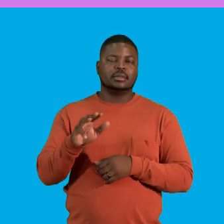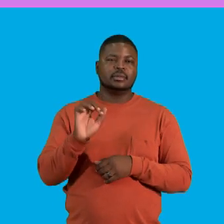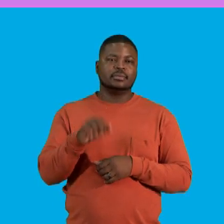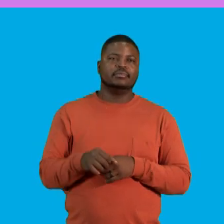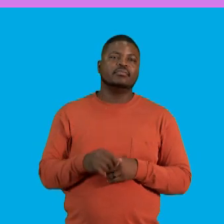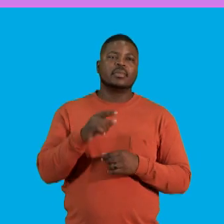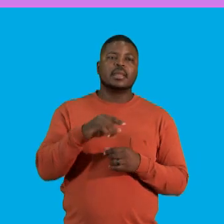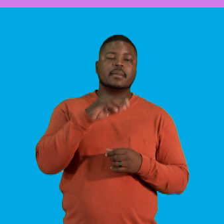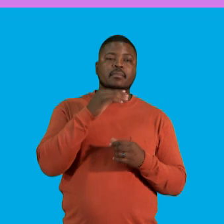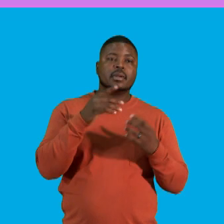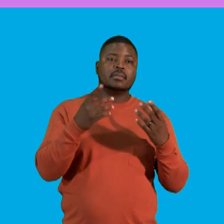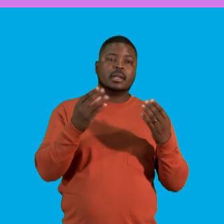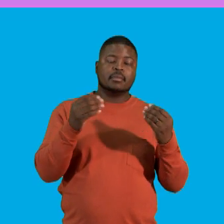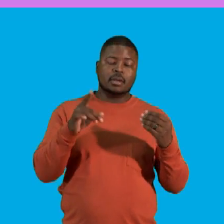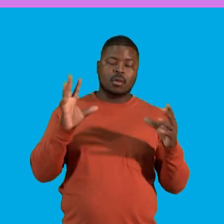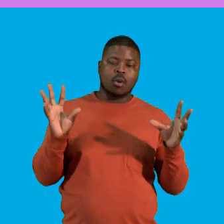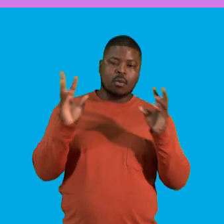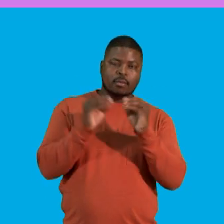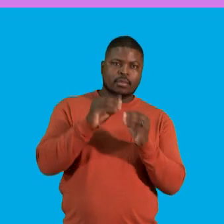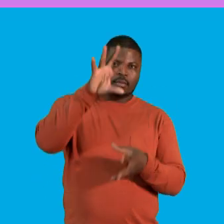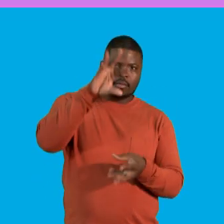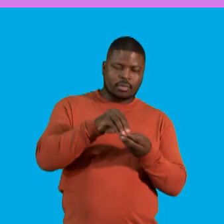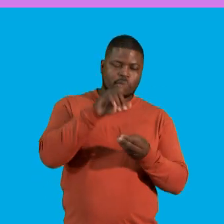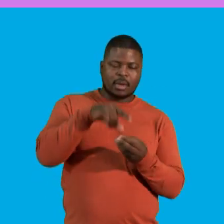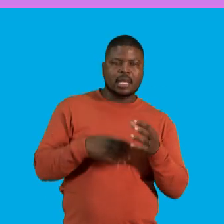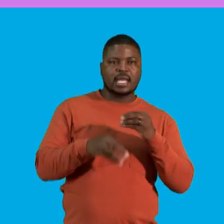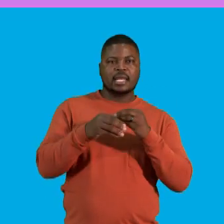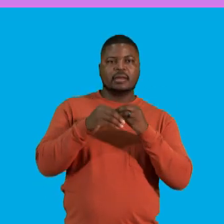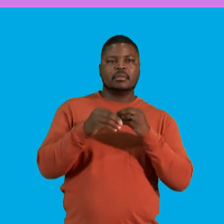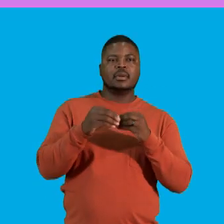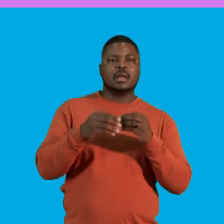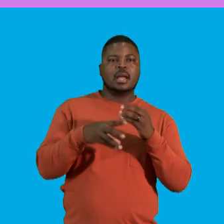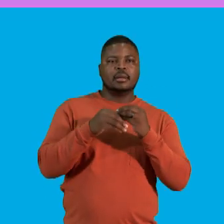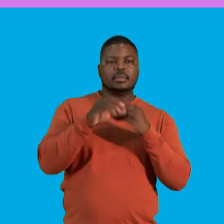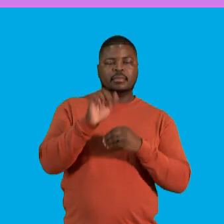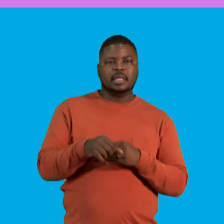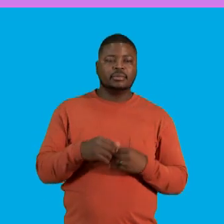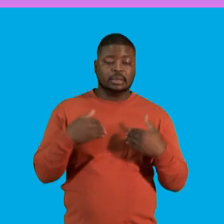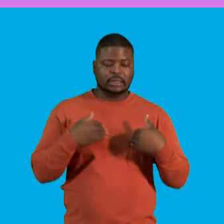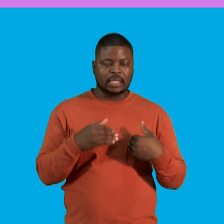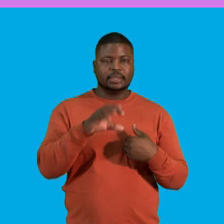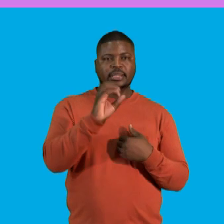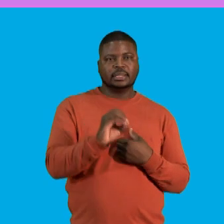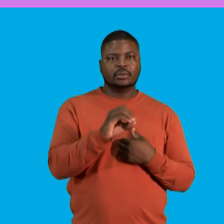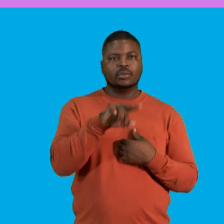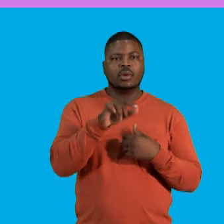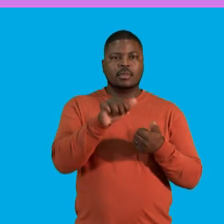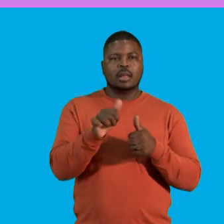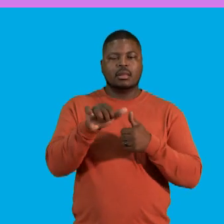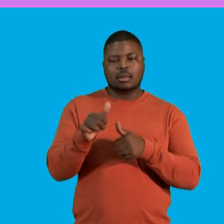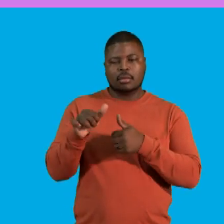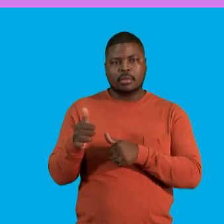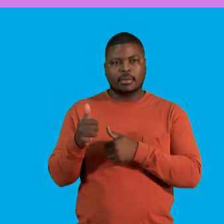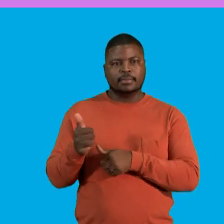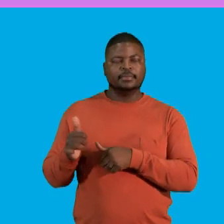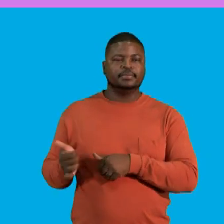cents. Then what do we do with these amounts? We have to add them all together. So let's start adding. We start with the 0, then we go on to the